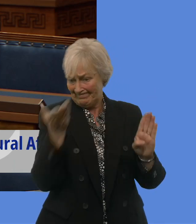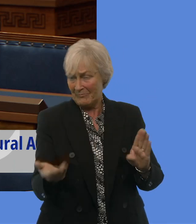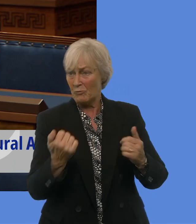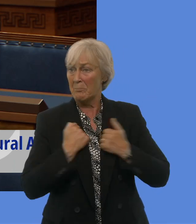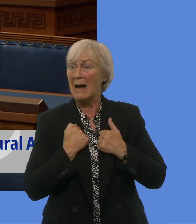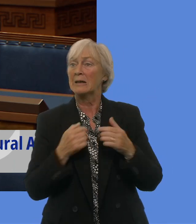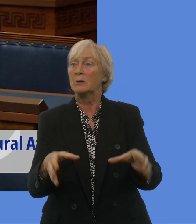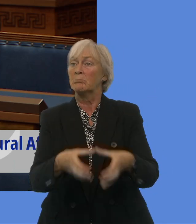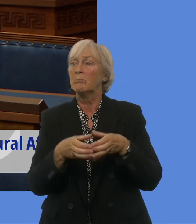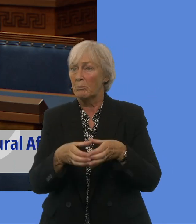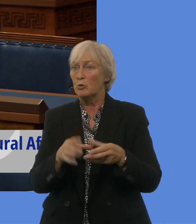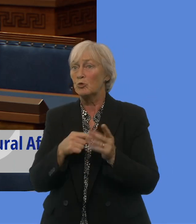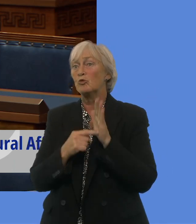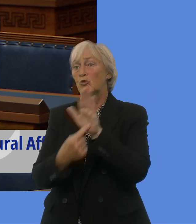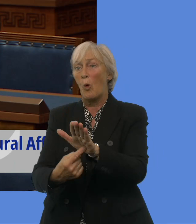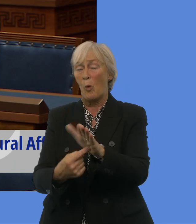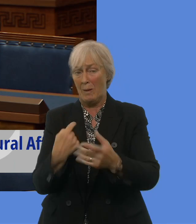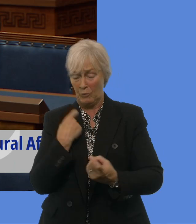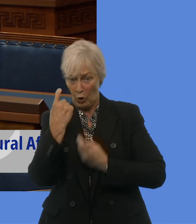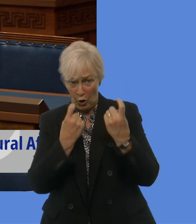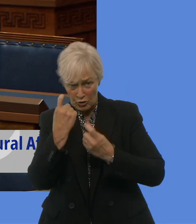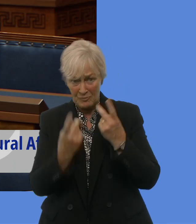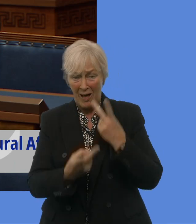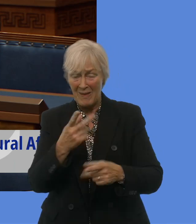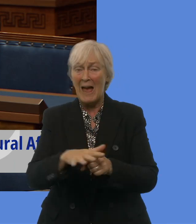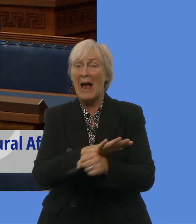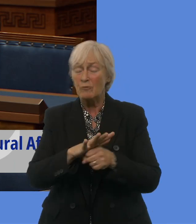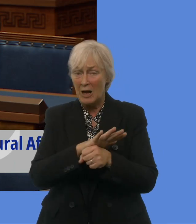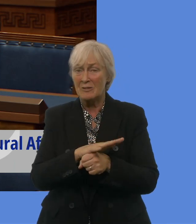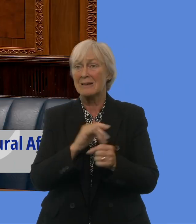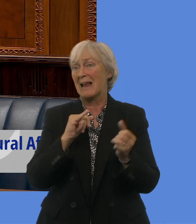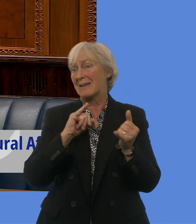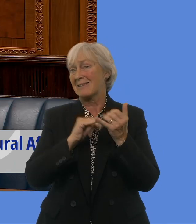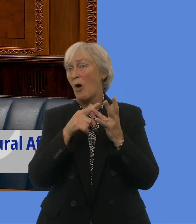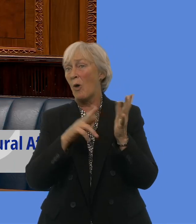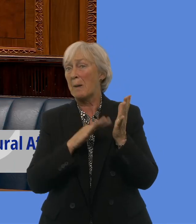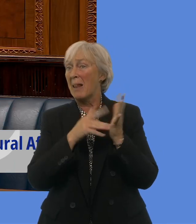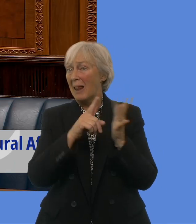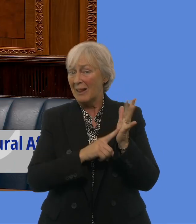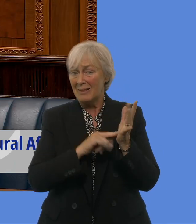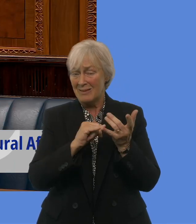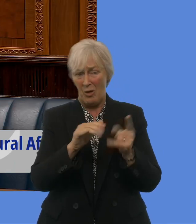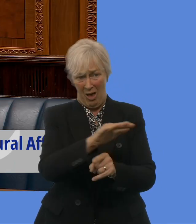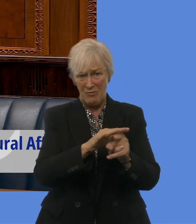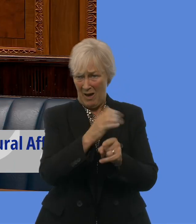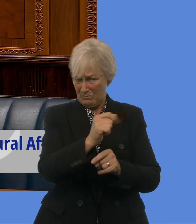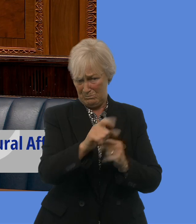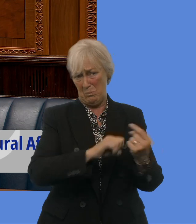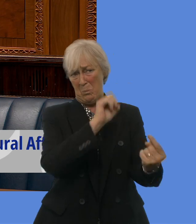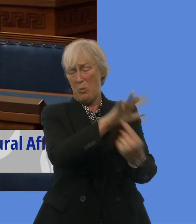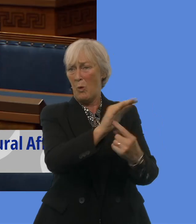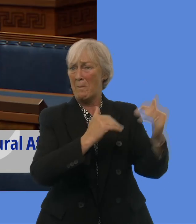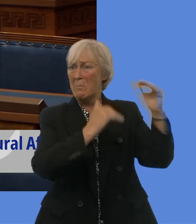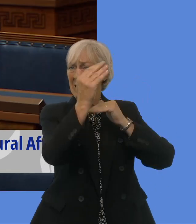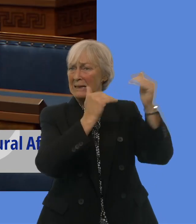department around this. I'm conscious of the issues in your constituency, particularly in Sime Mills, for example. These are important buildings that we want to protect, and